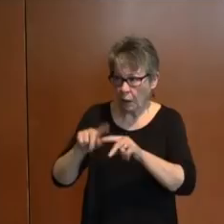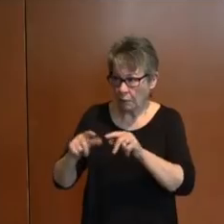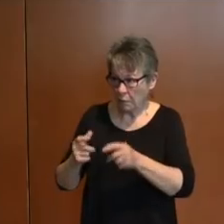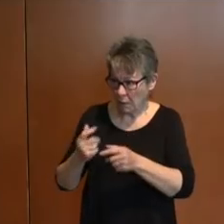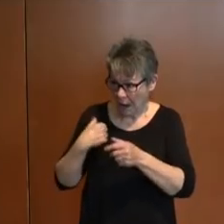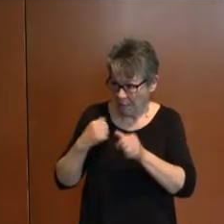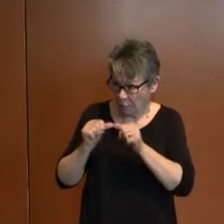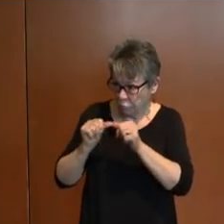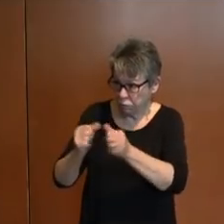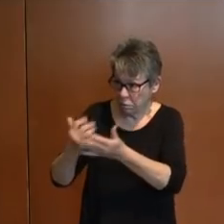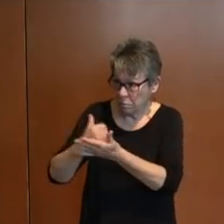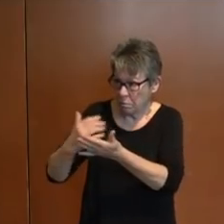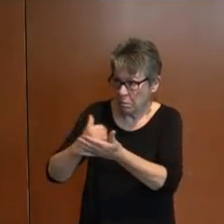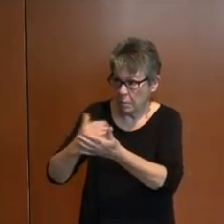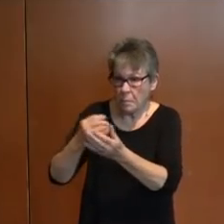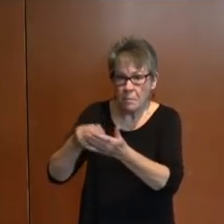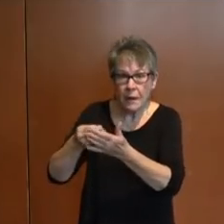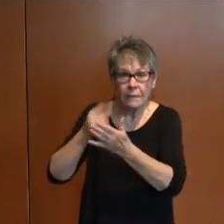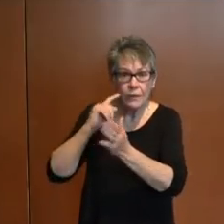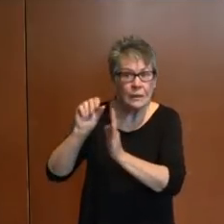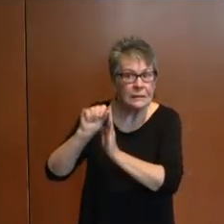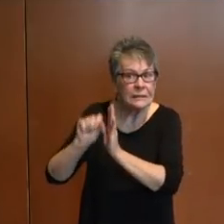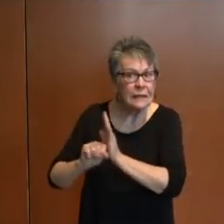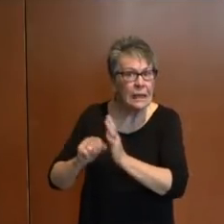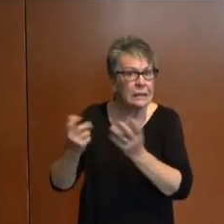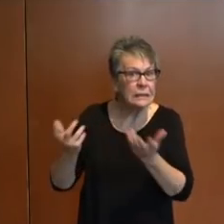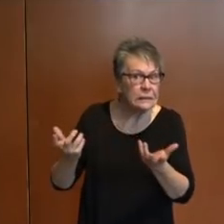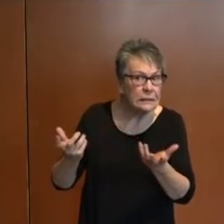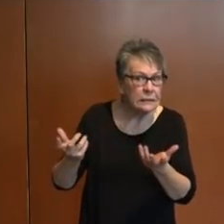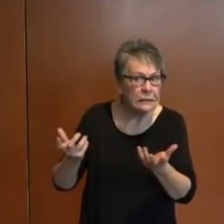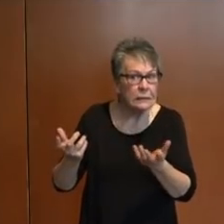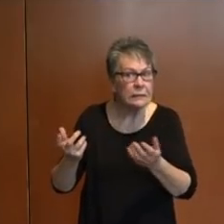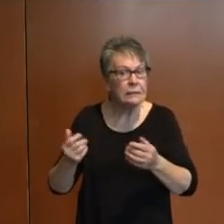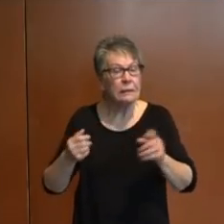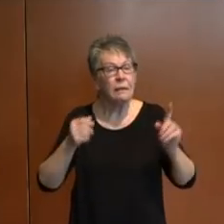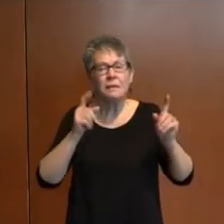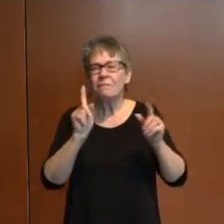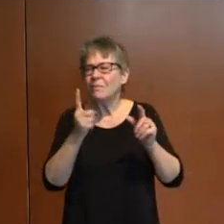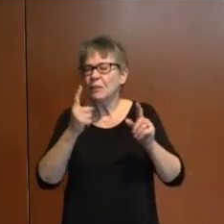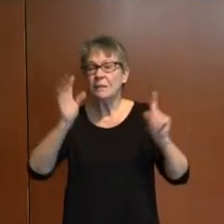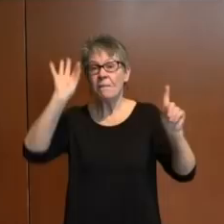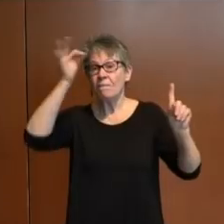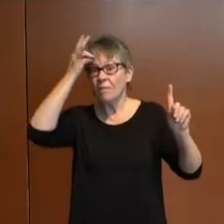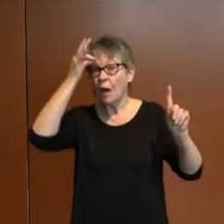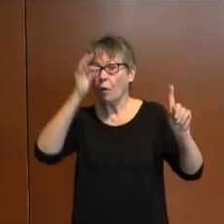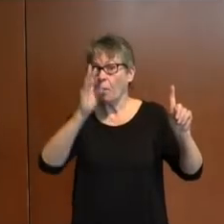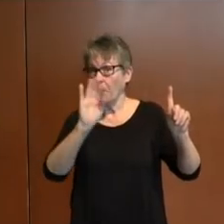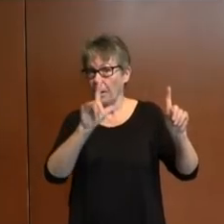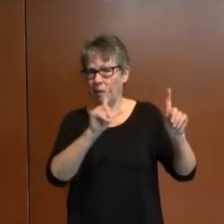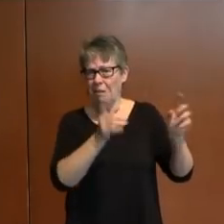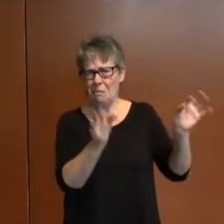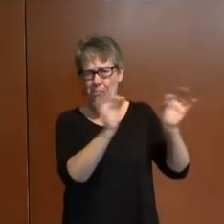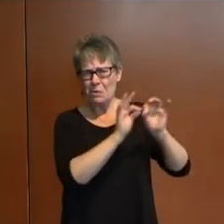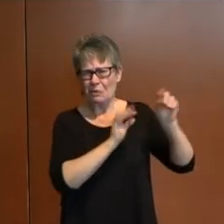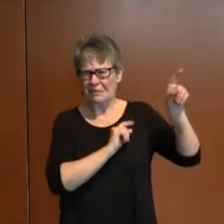federal bill is so important to us. And it's probably not the last, as I mentioned already, it's not the